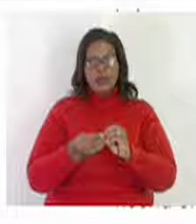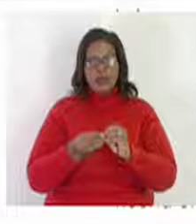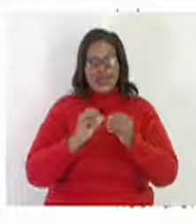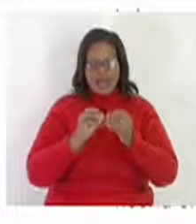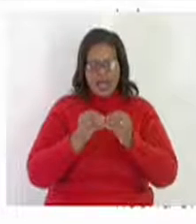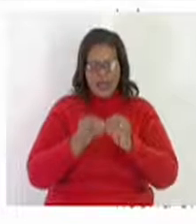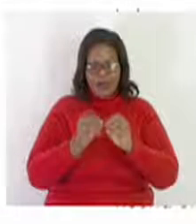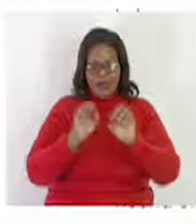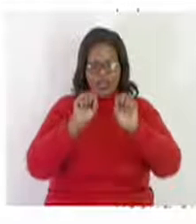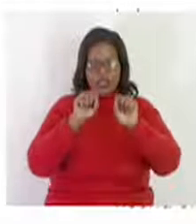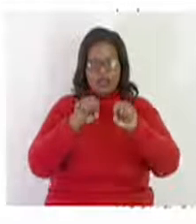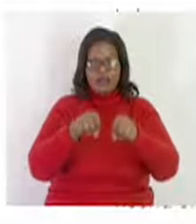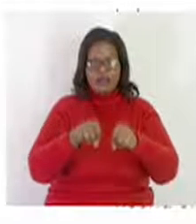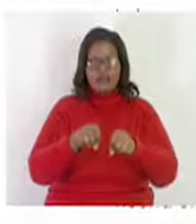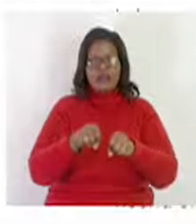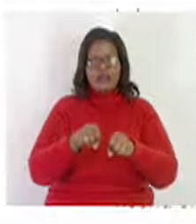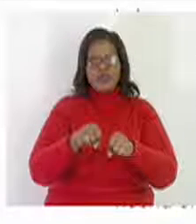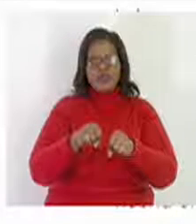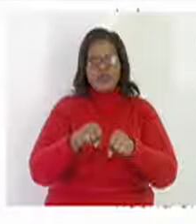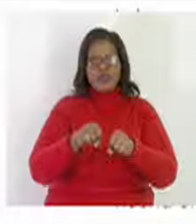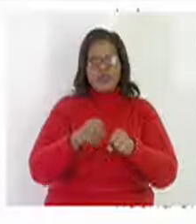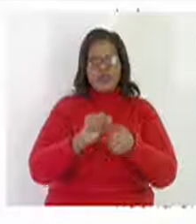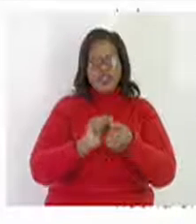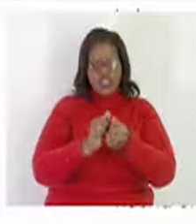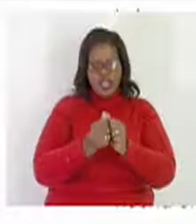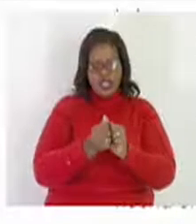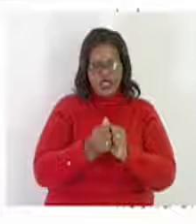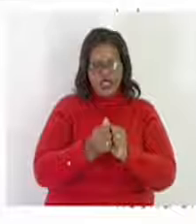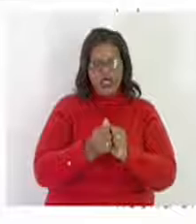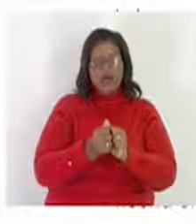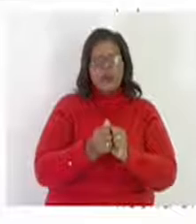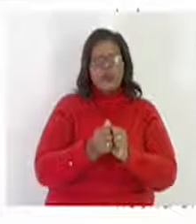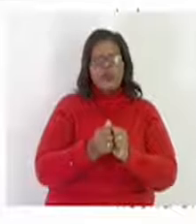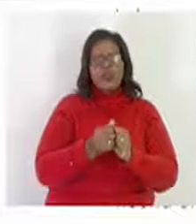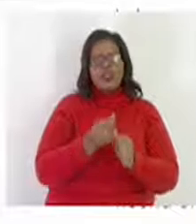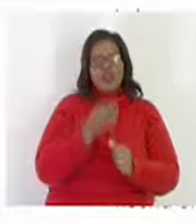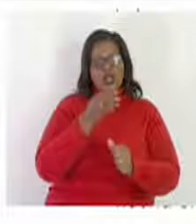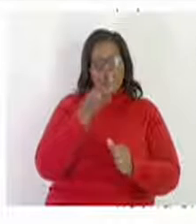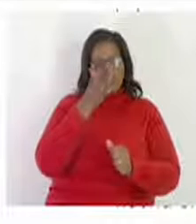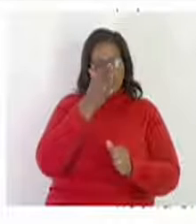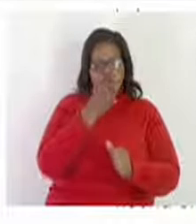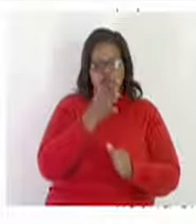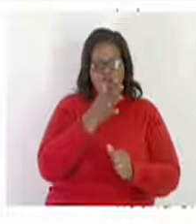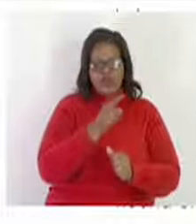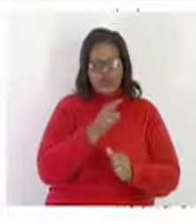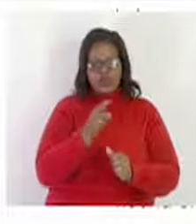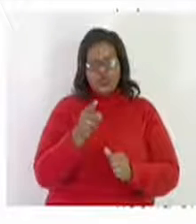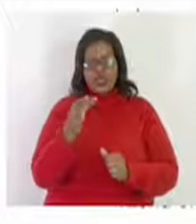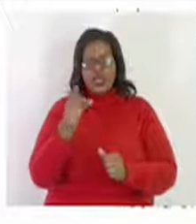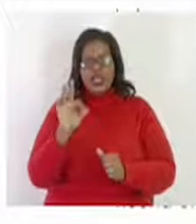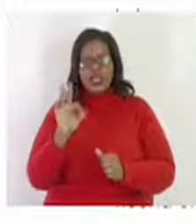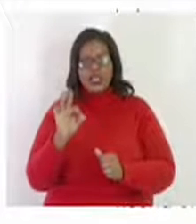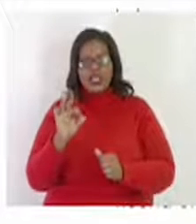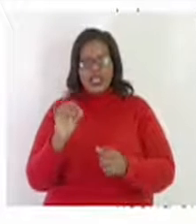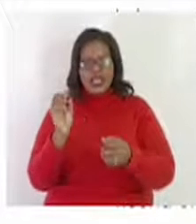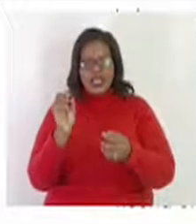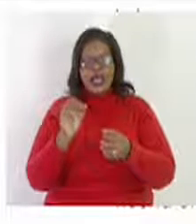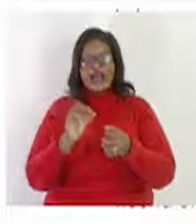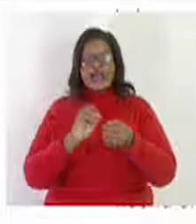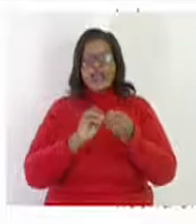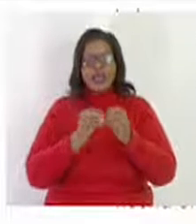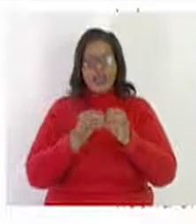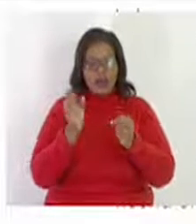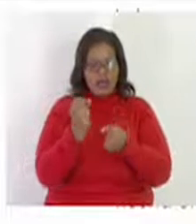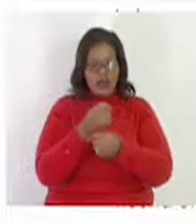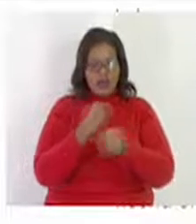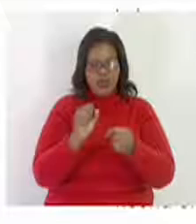between 5 and 9, and those numbers that cannot score between 0 and 4. Round